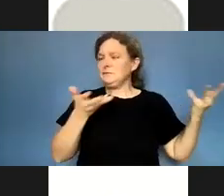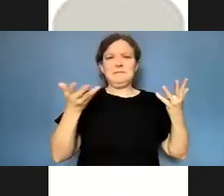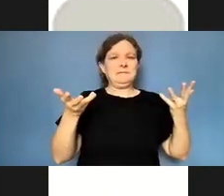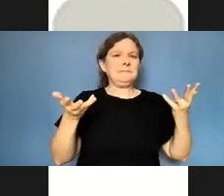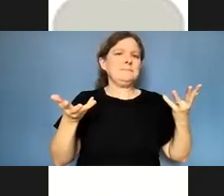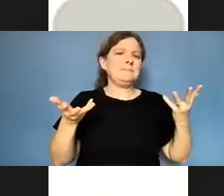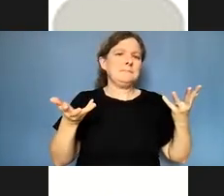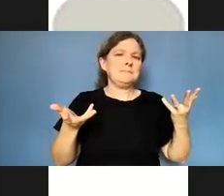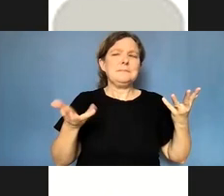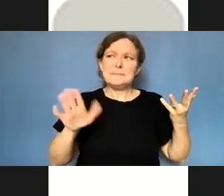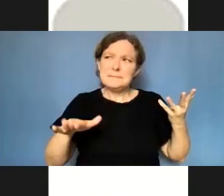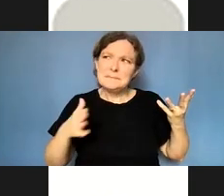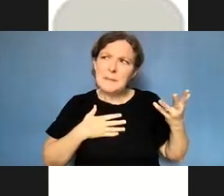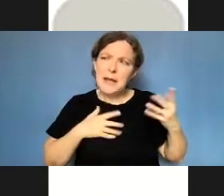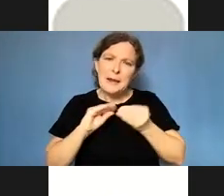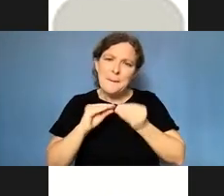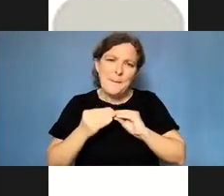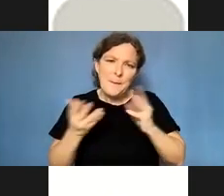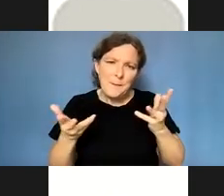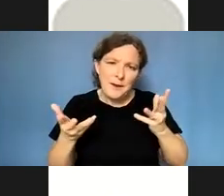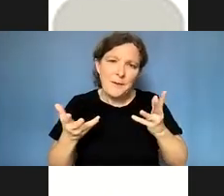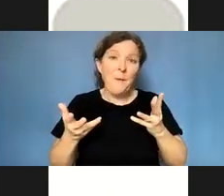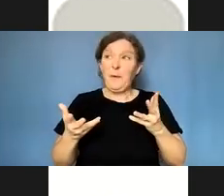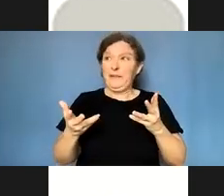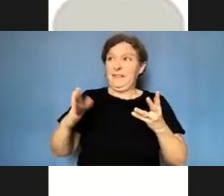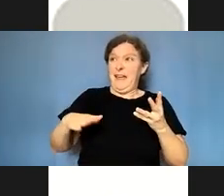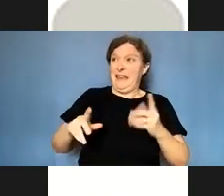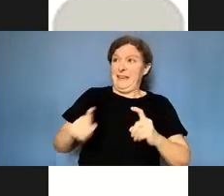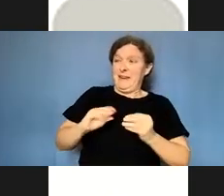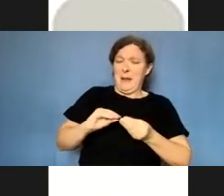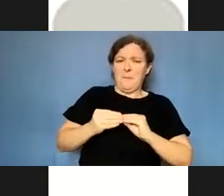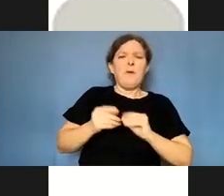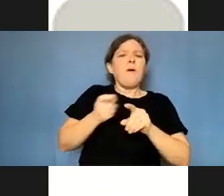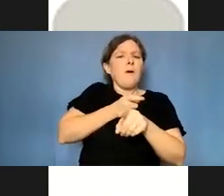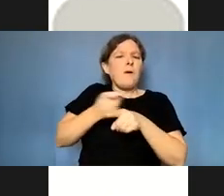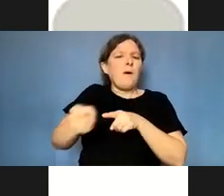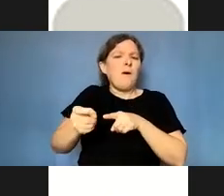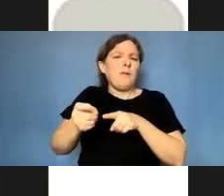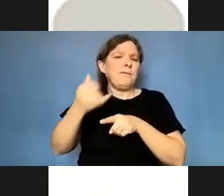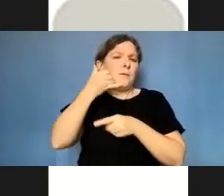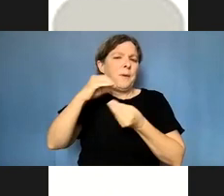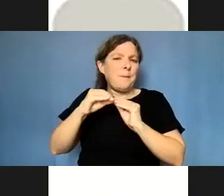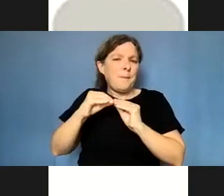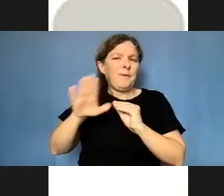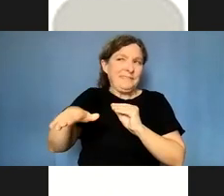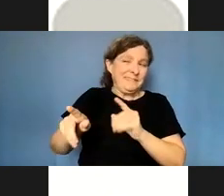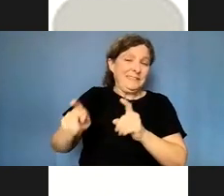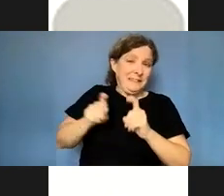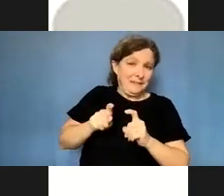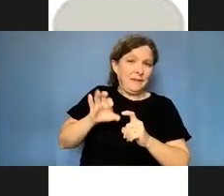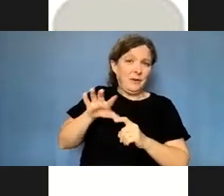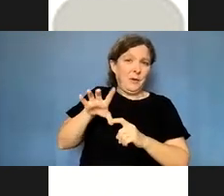to be reminded what it is, or you need one for the first time, you would call the Toronto Public Health Hotline at the number you see there ending in